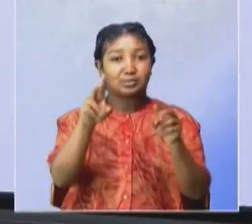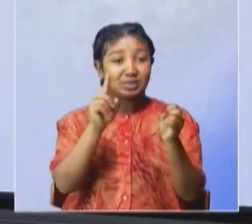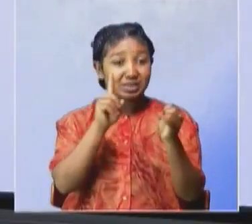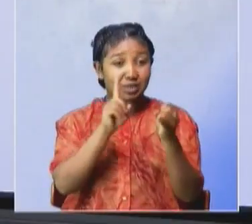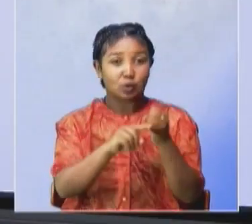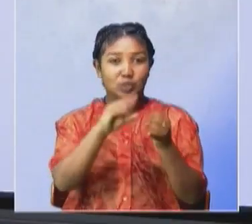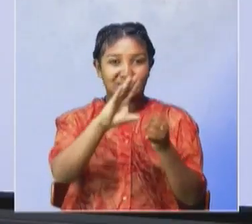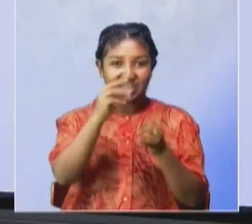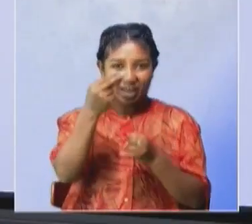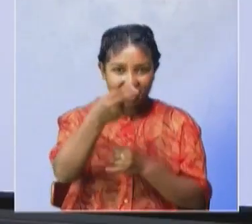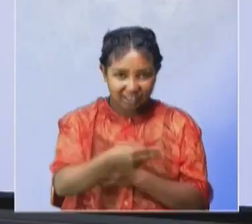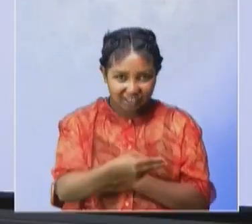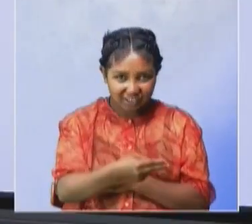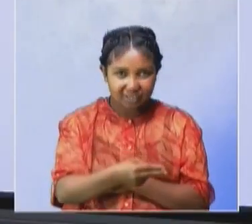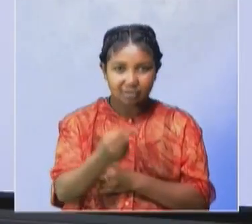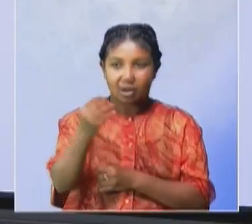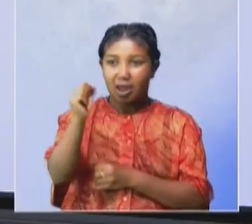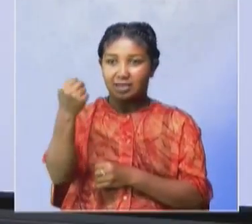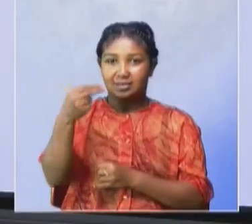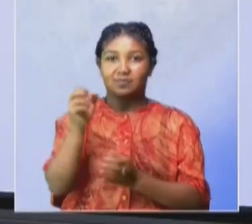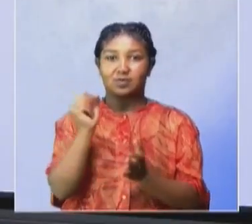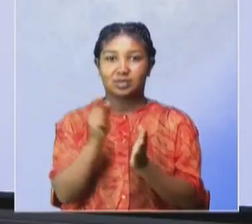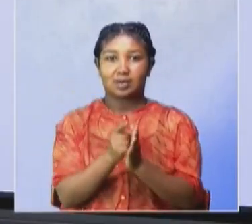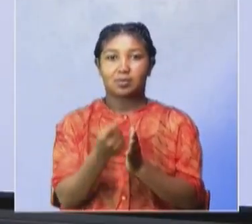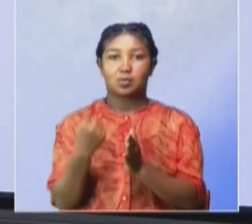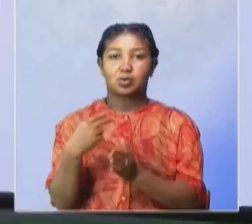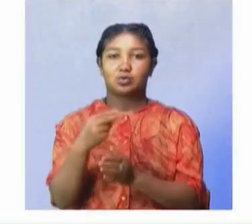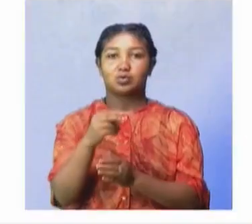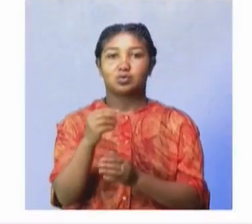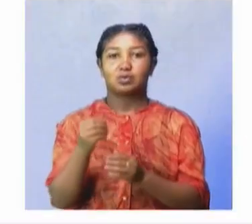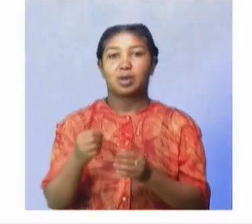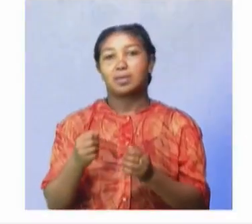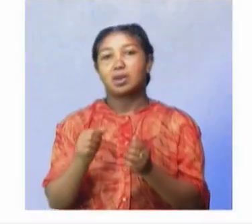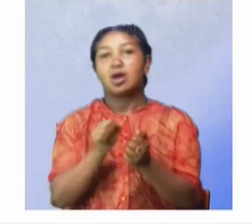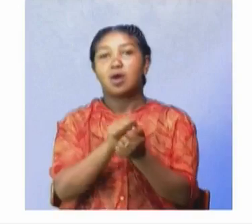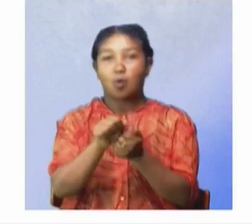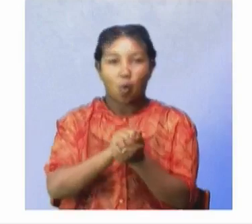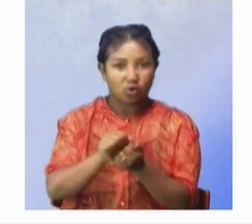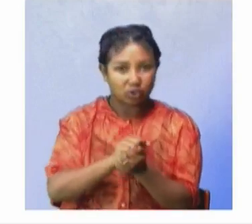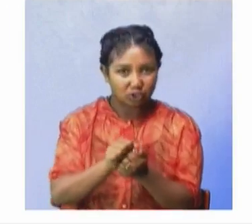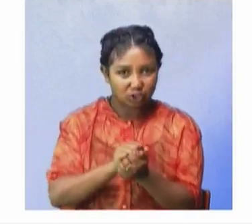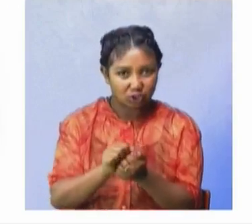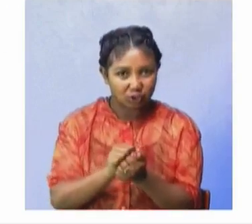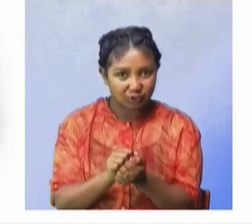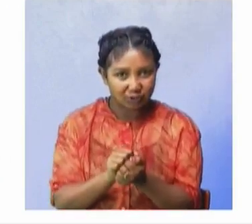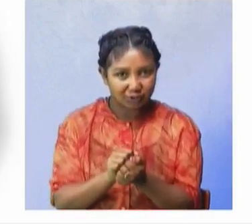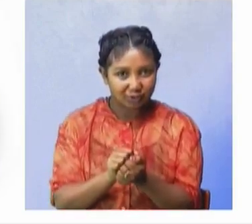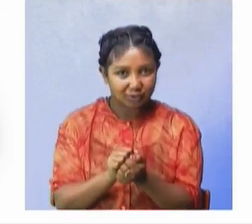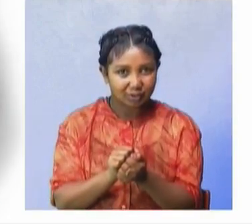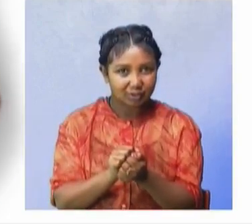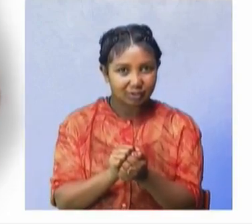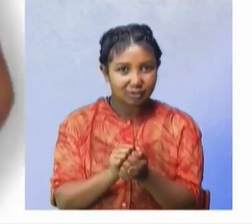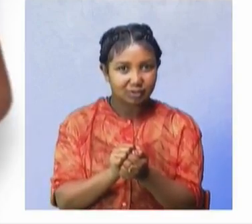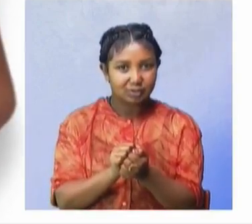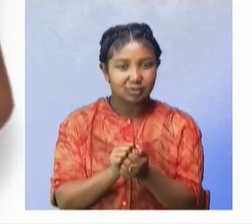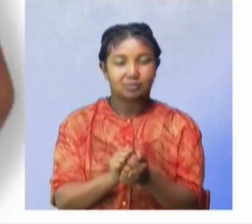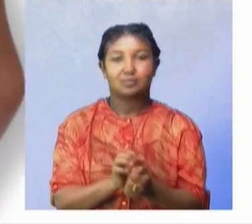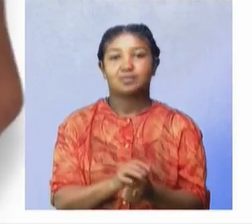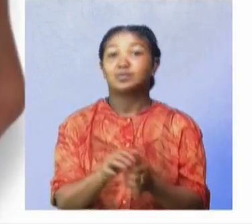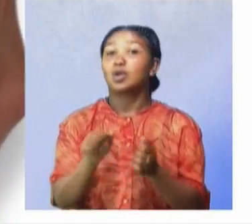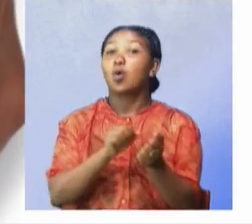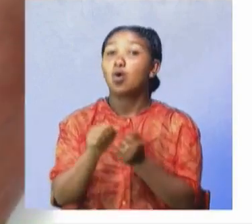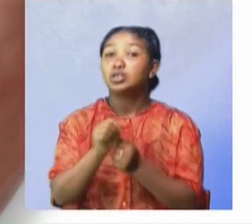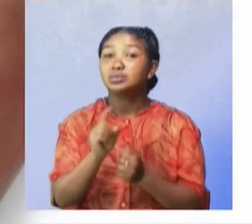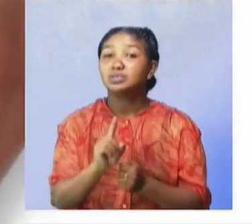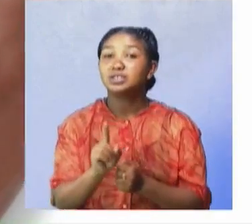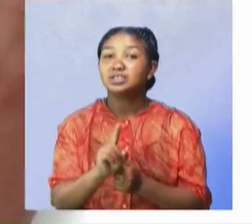with ch and sh. For example, we can use wash, wash, what